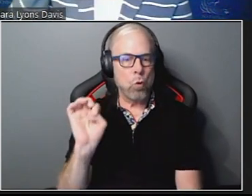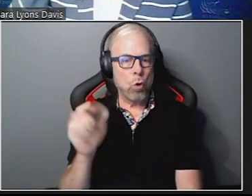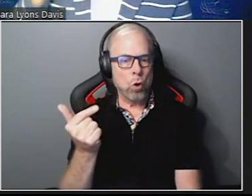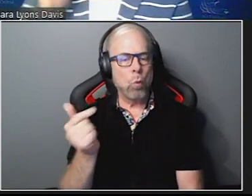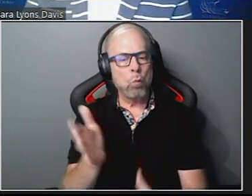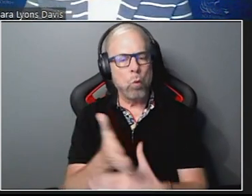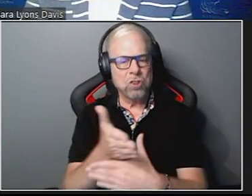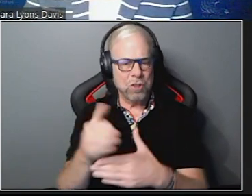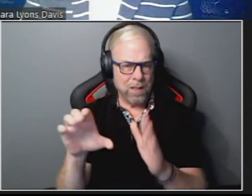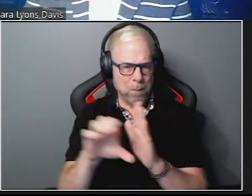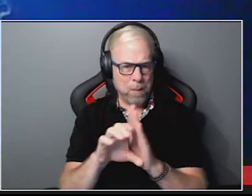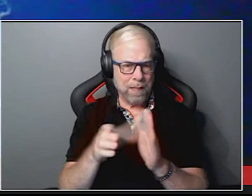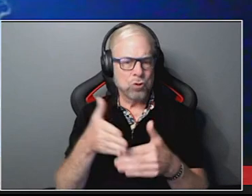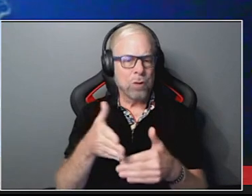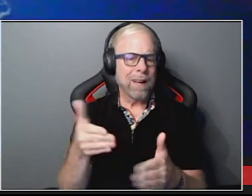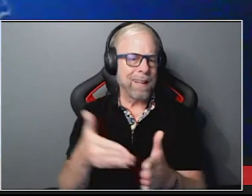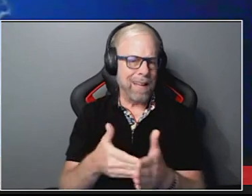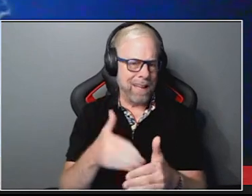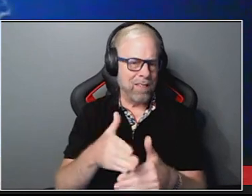program.